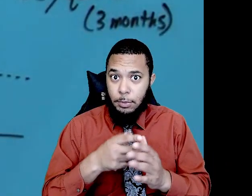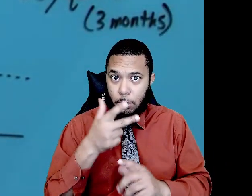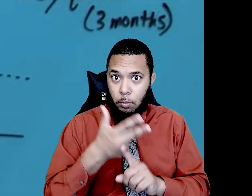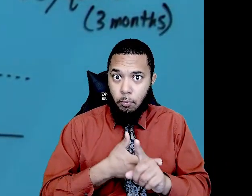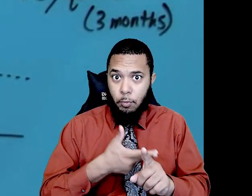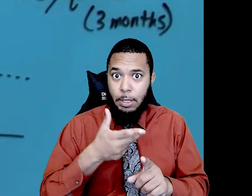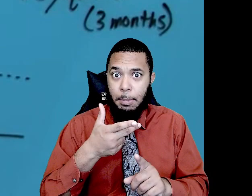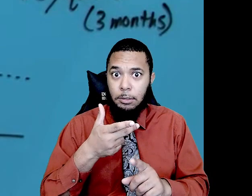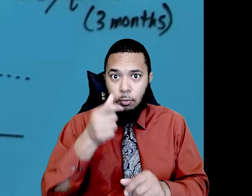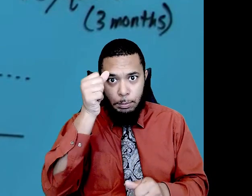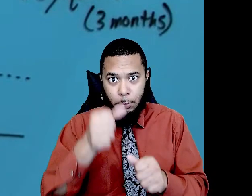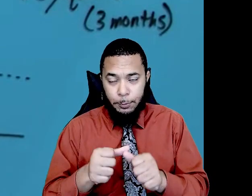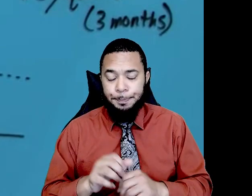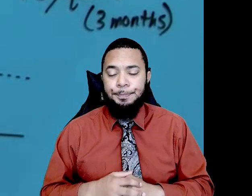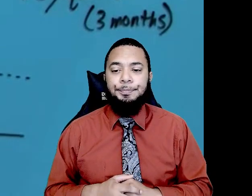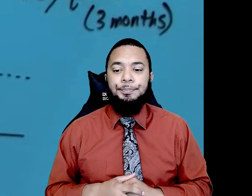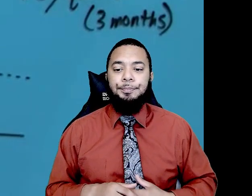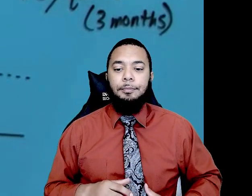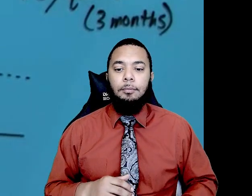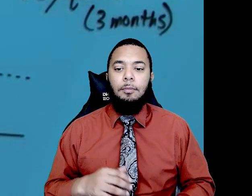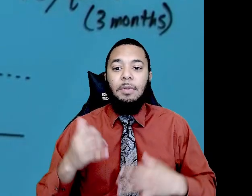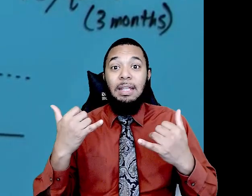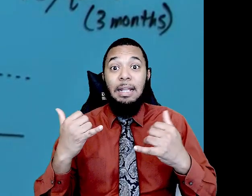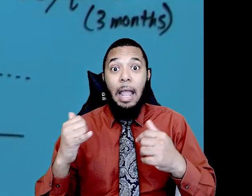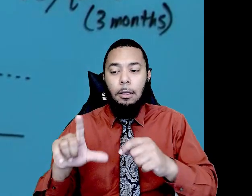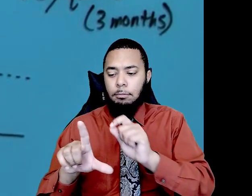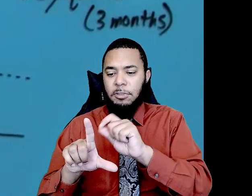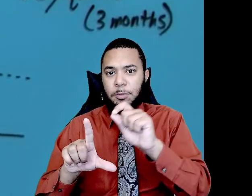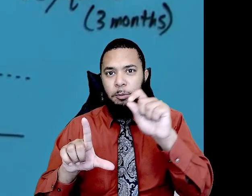So let's go ahead and graph this new line.